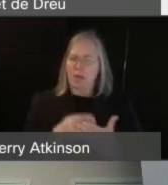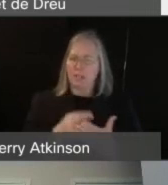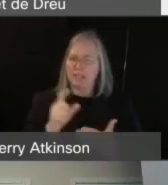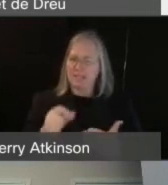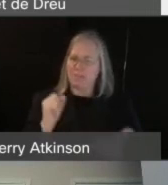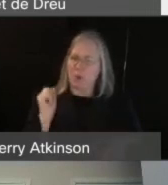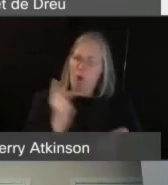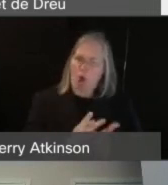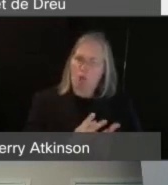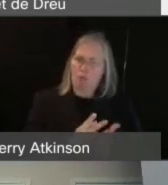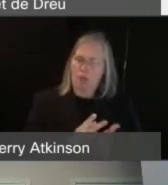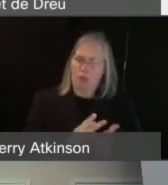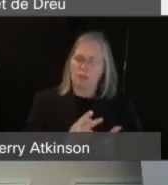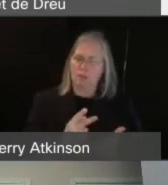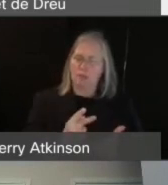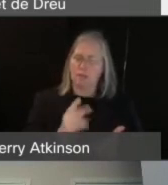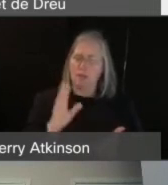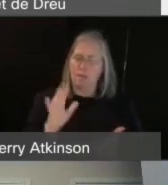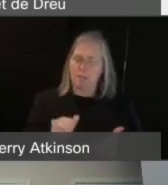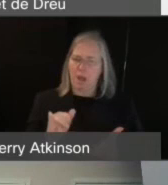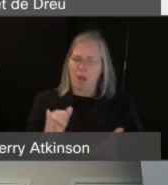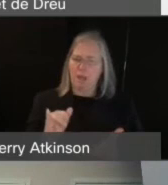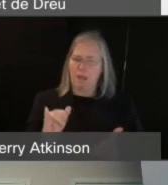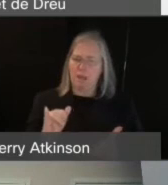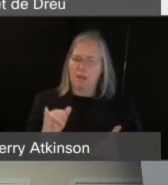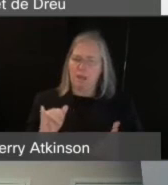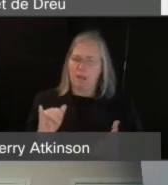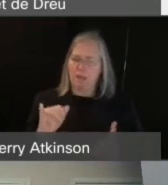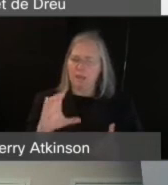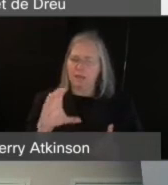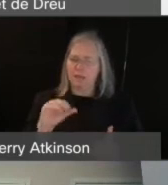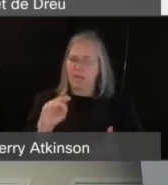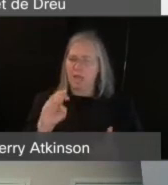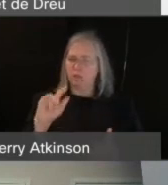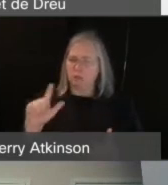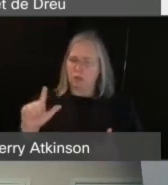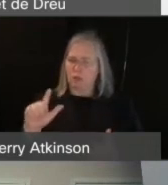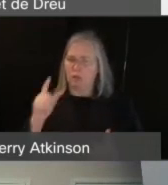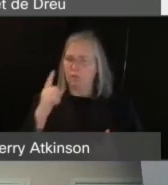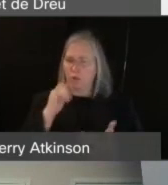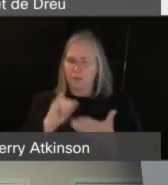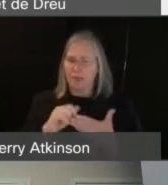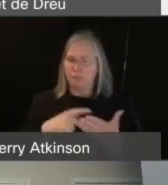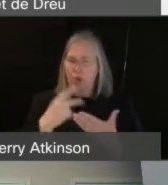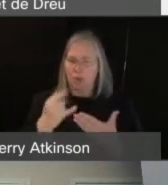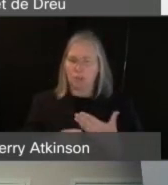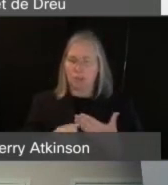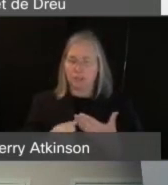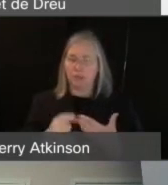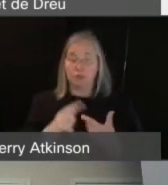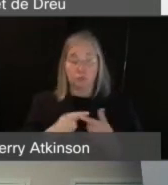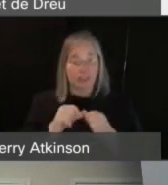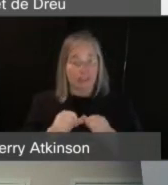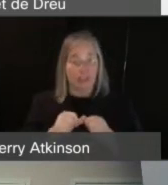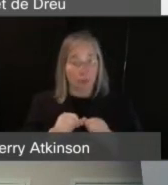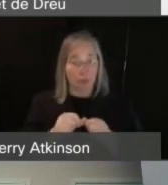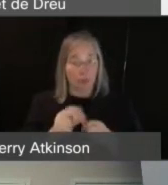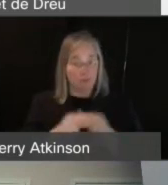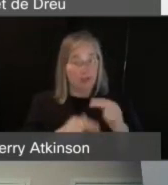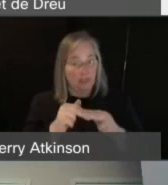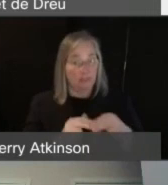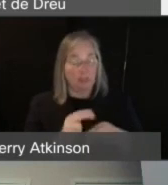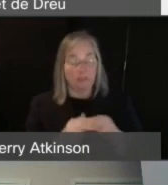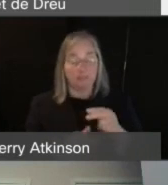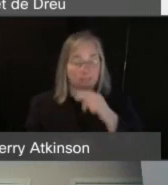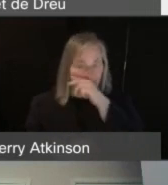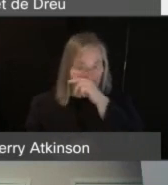authorized by the council for that project to continue in development? So, for